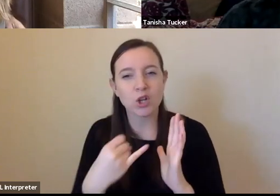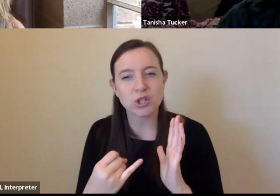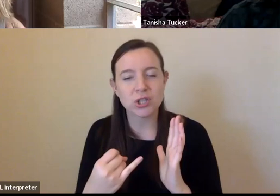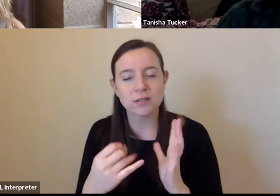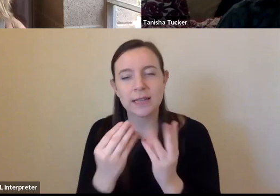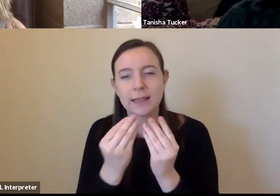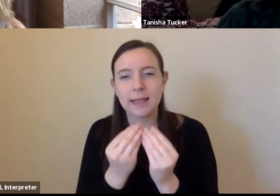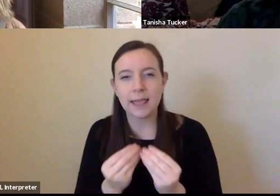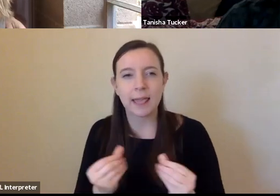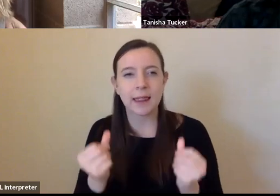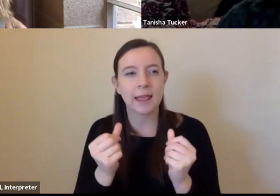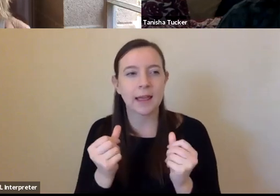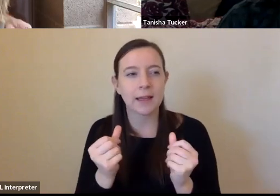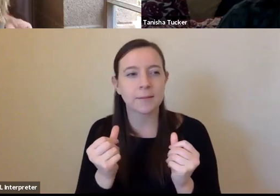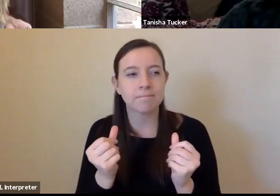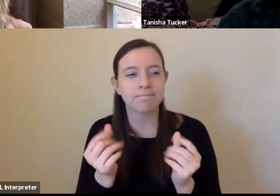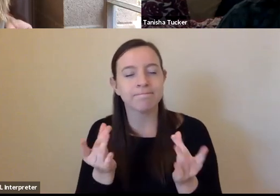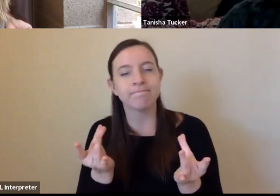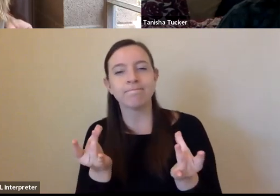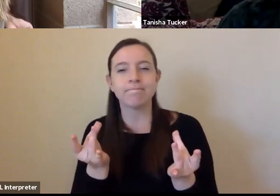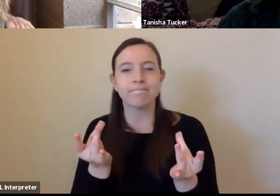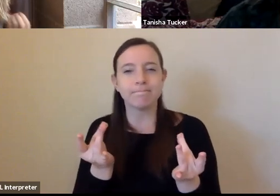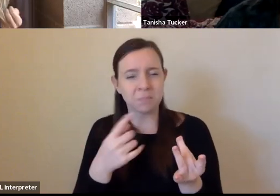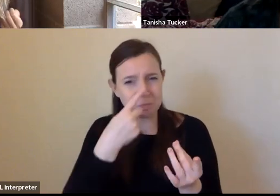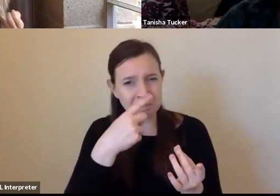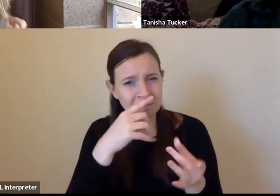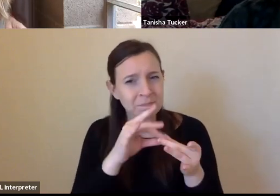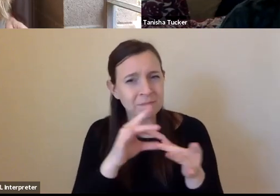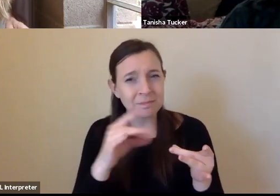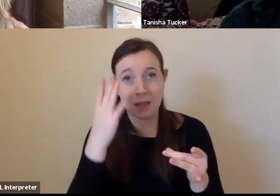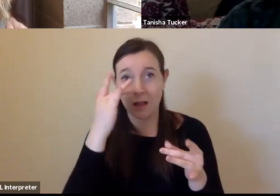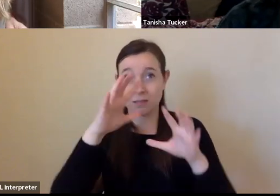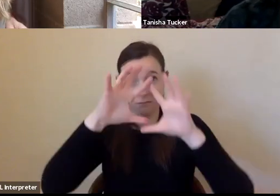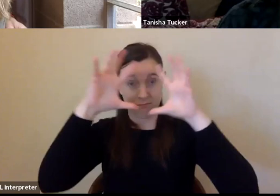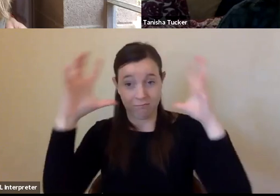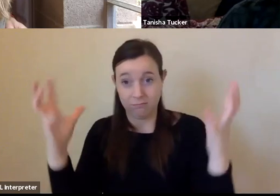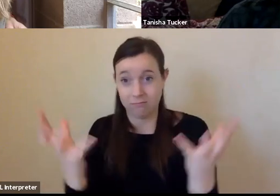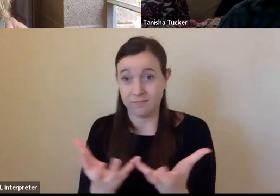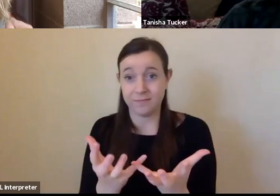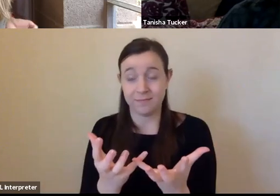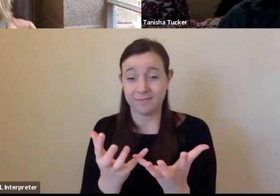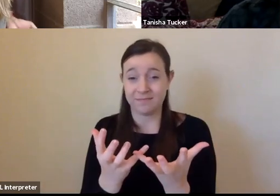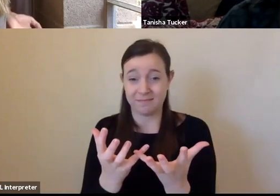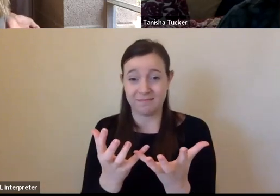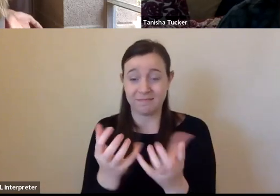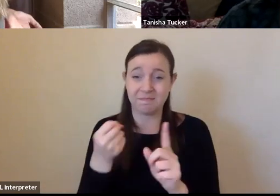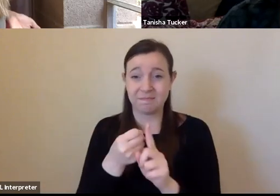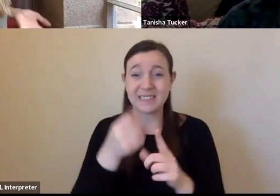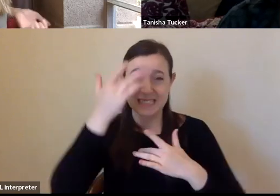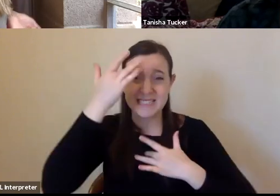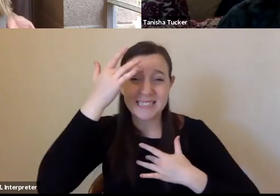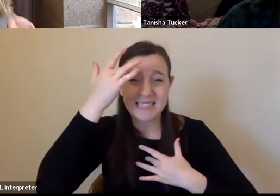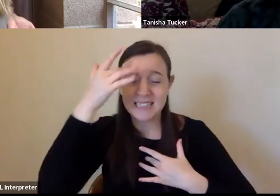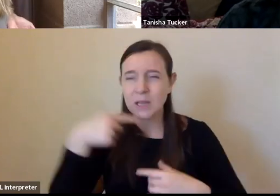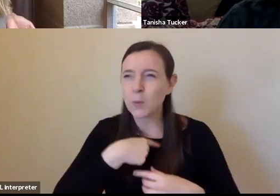this moment of sickness globally, and we're thinking about